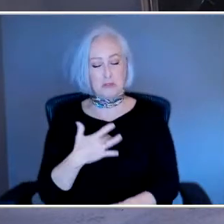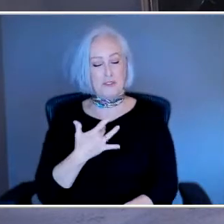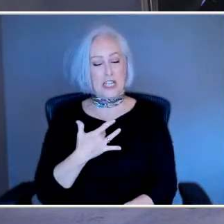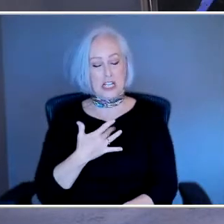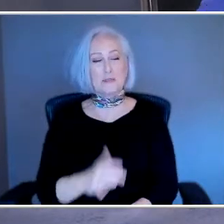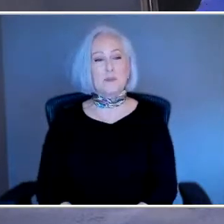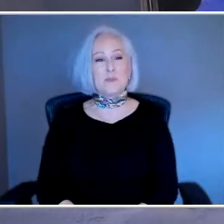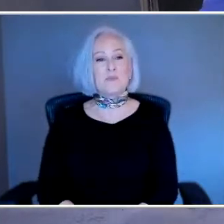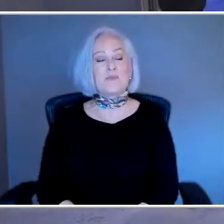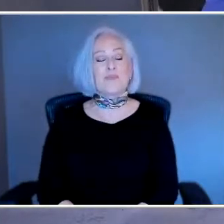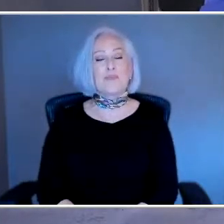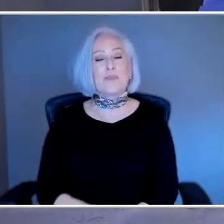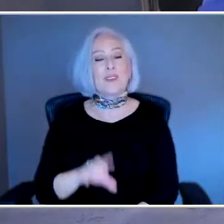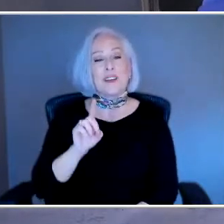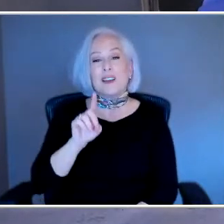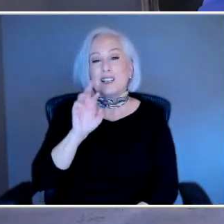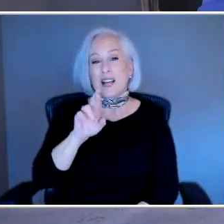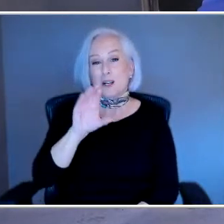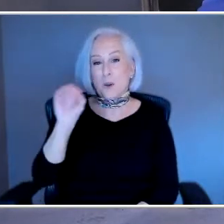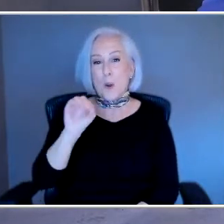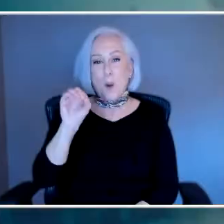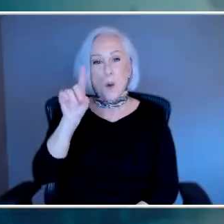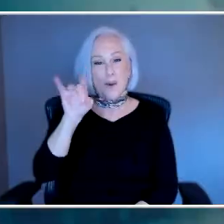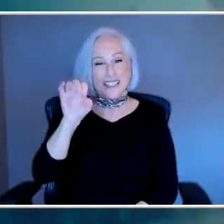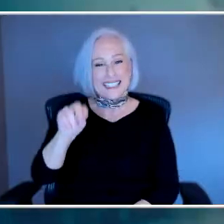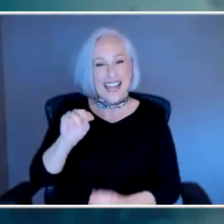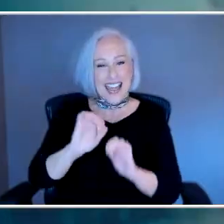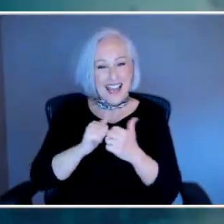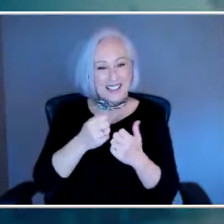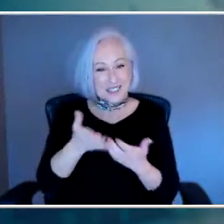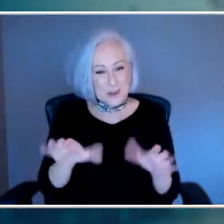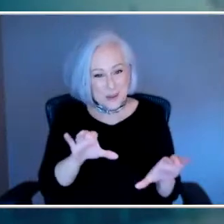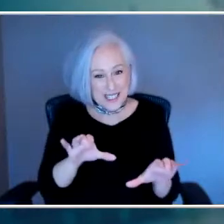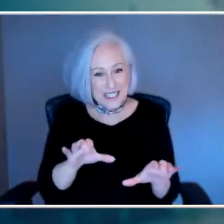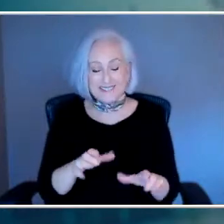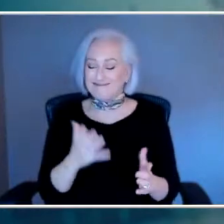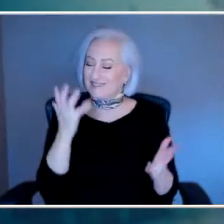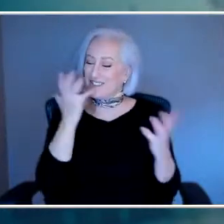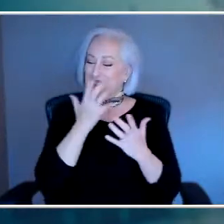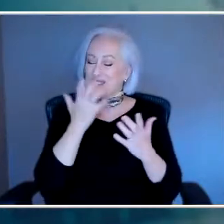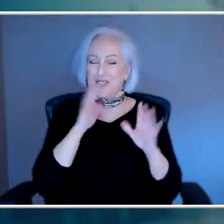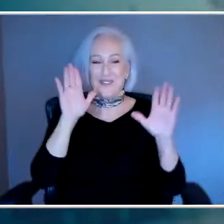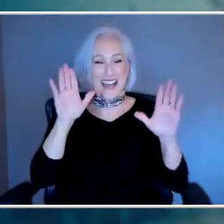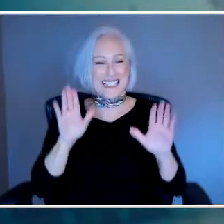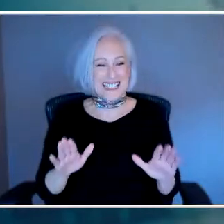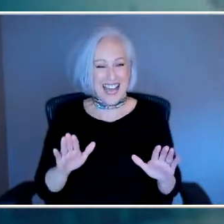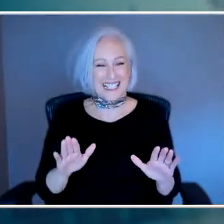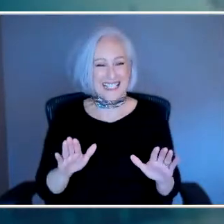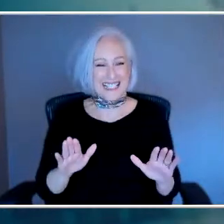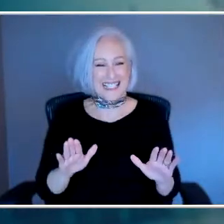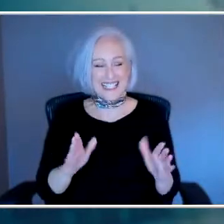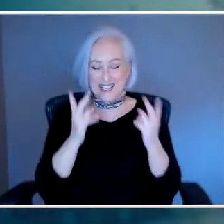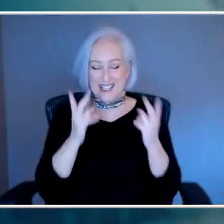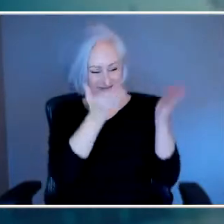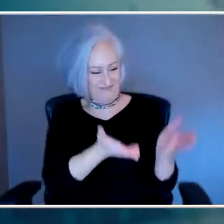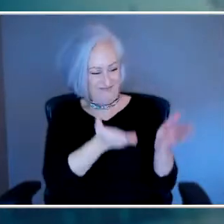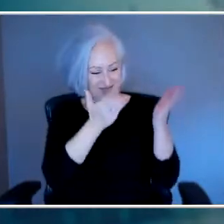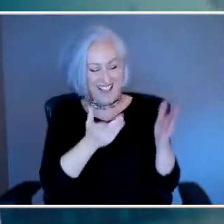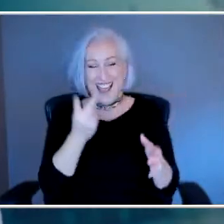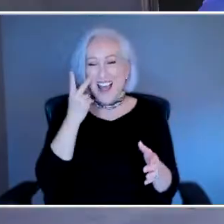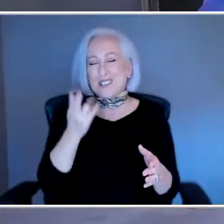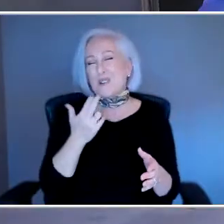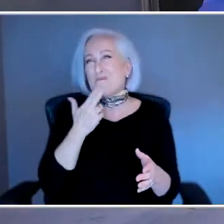Allison doing? She's fantastic. She speaks for herself. When I walked in today and I saw her with her new cute short